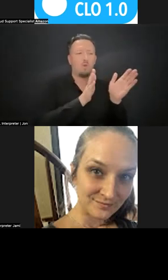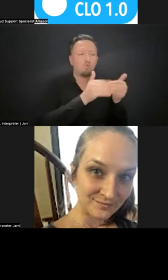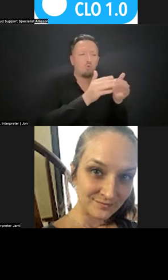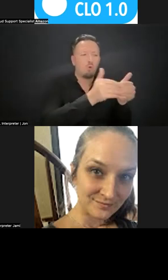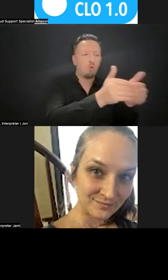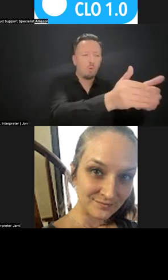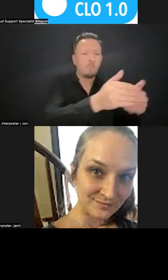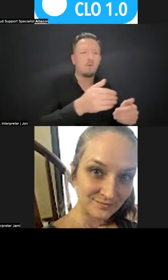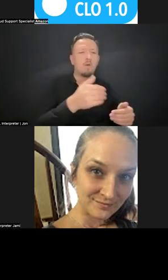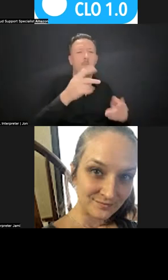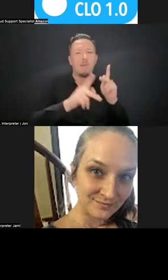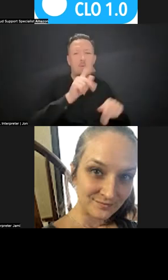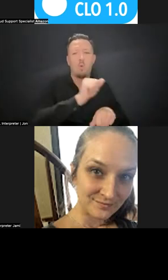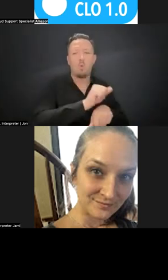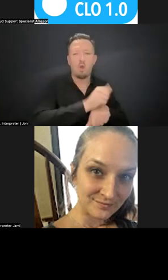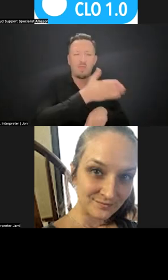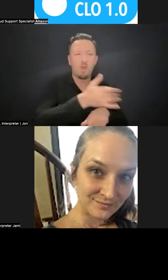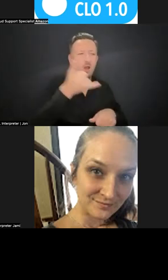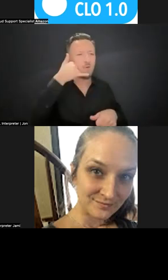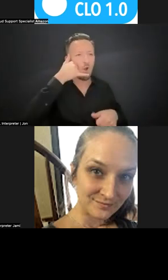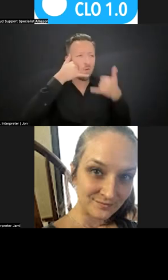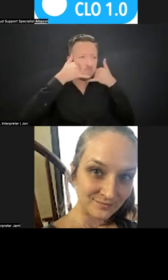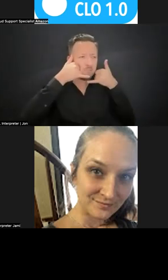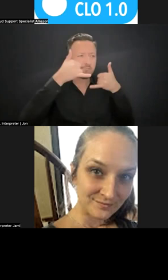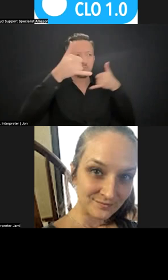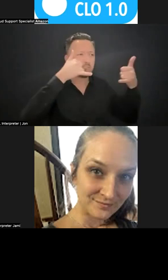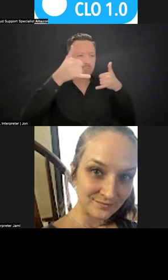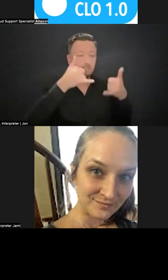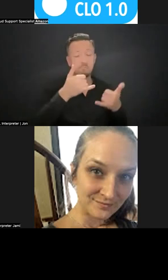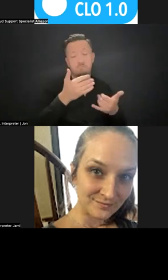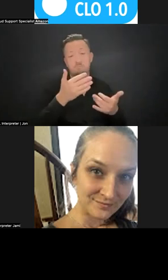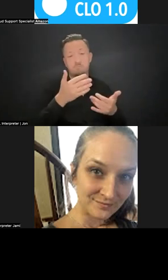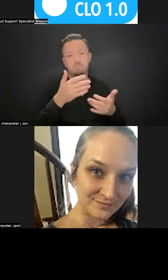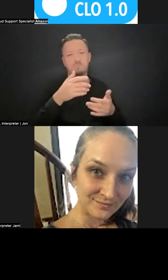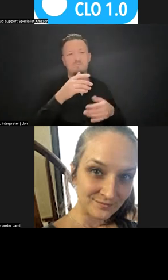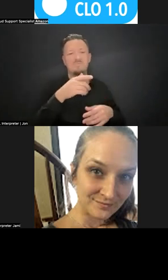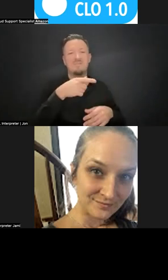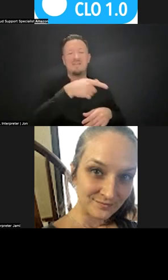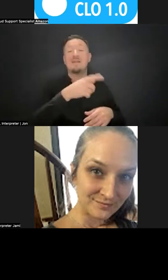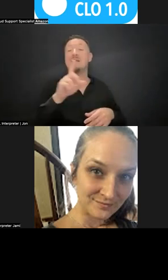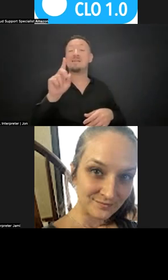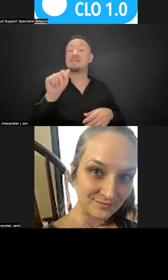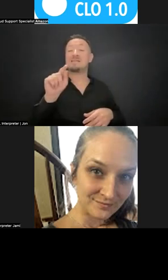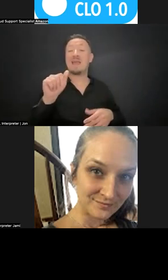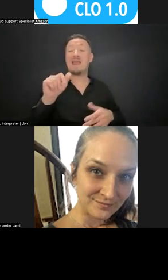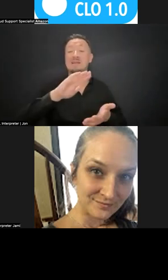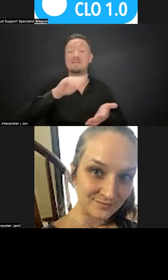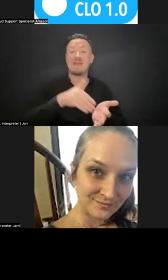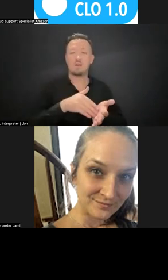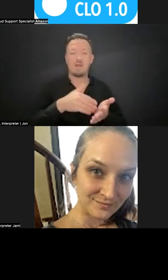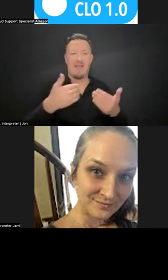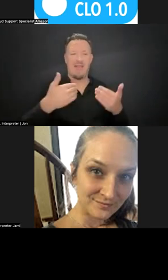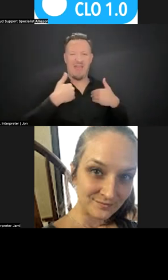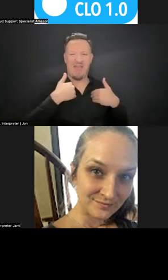Yeah, you might have folks sitting in the cubicles on the side, but it had like series of